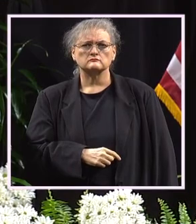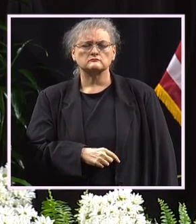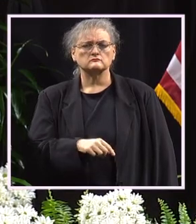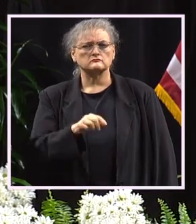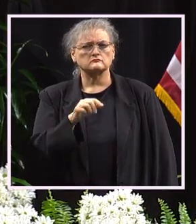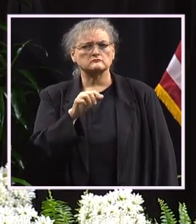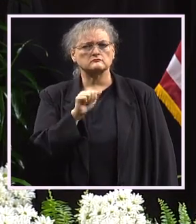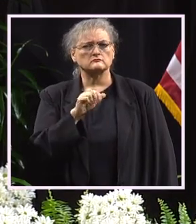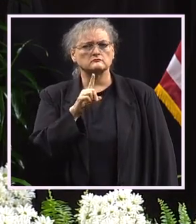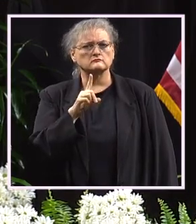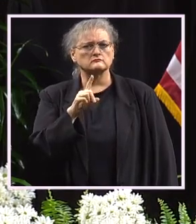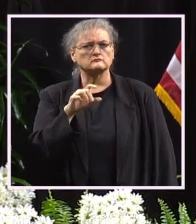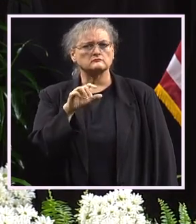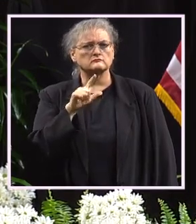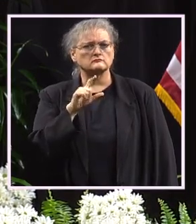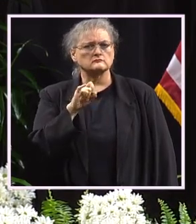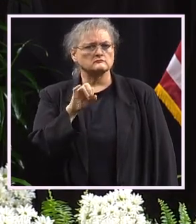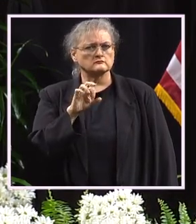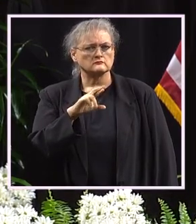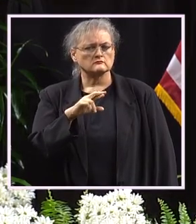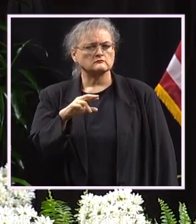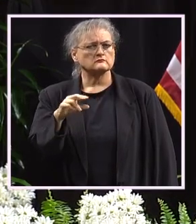Adler Geiki.